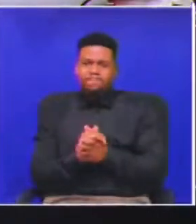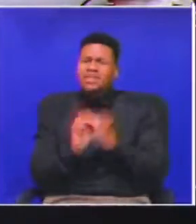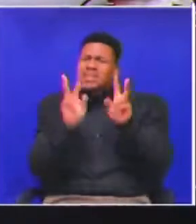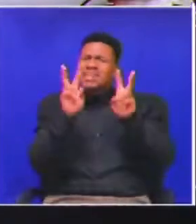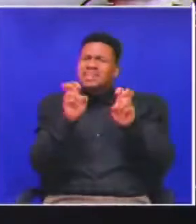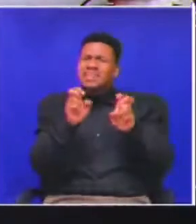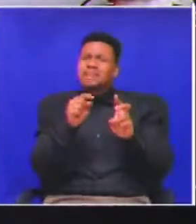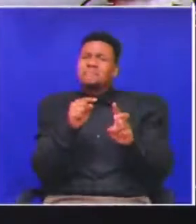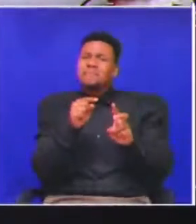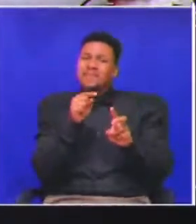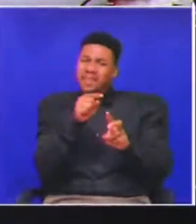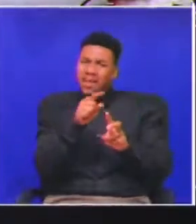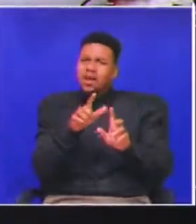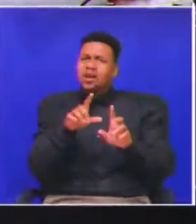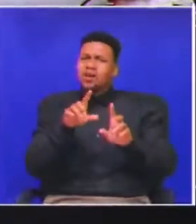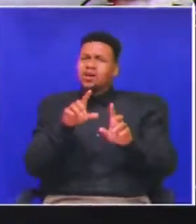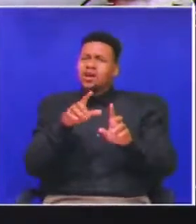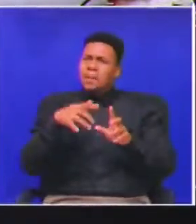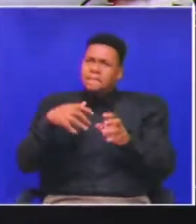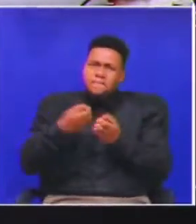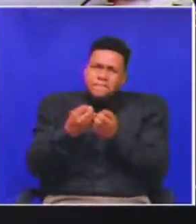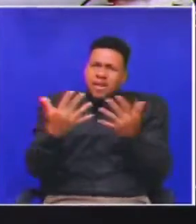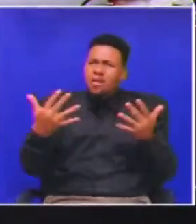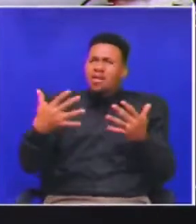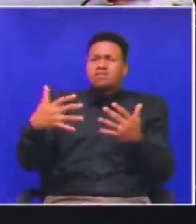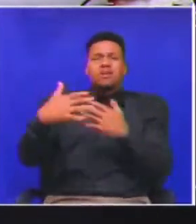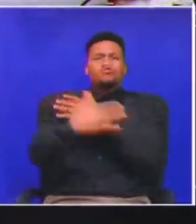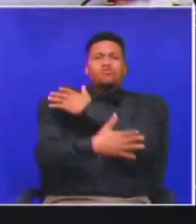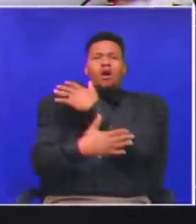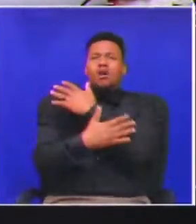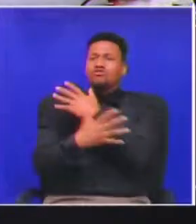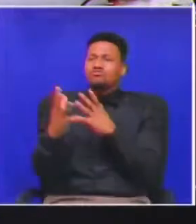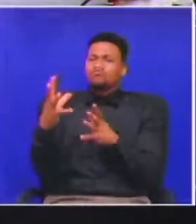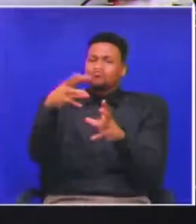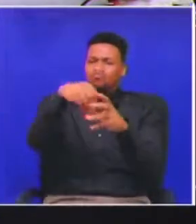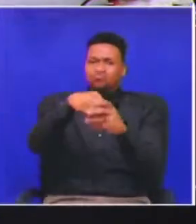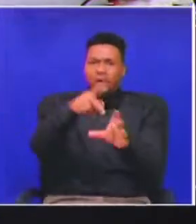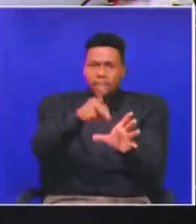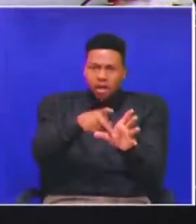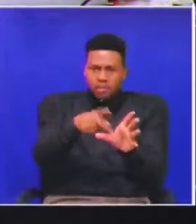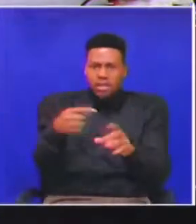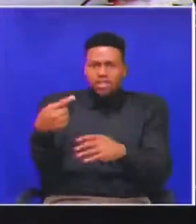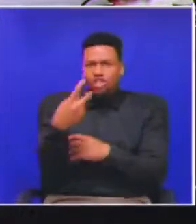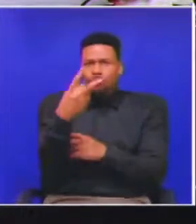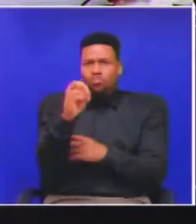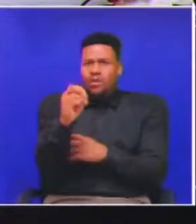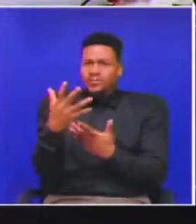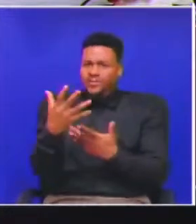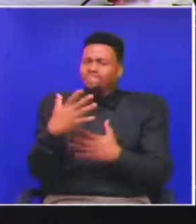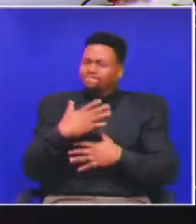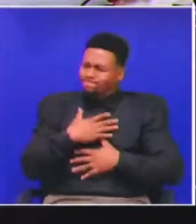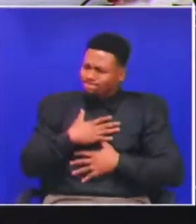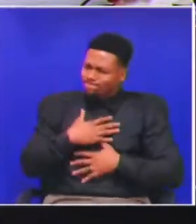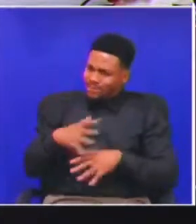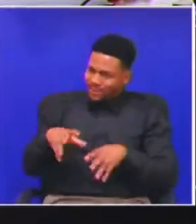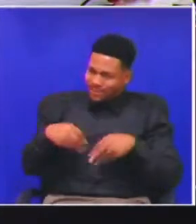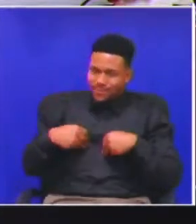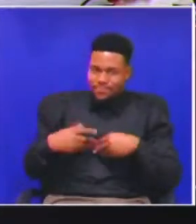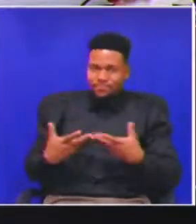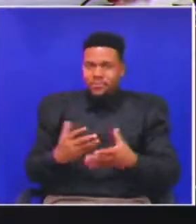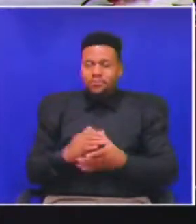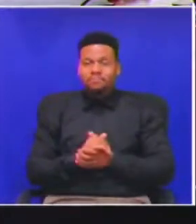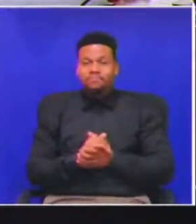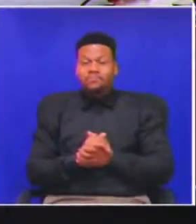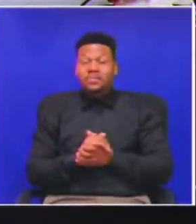broadly embraced by many countries that are participating in the G20 process. And in line with this theme